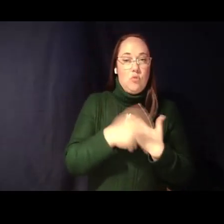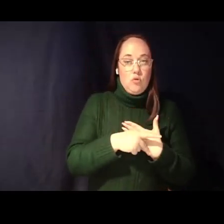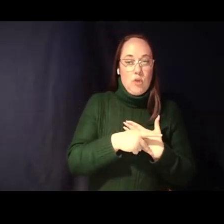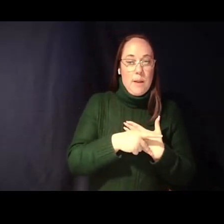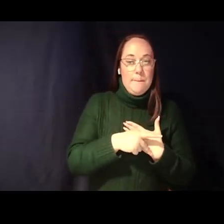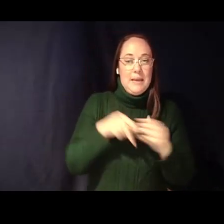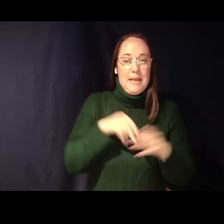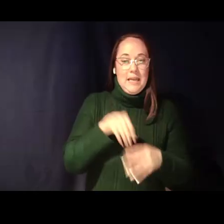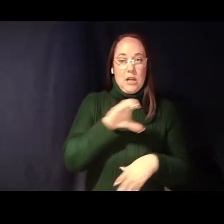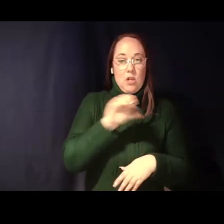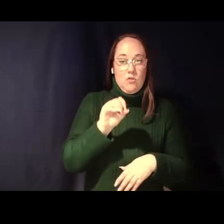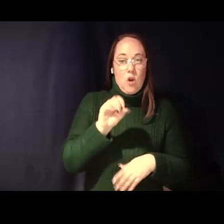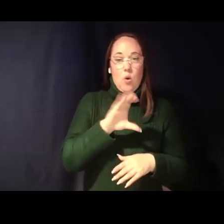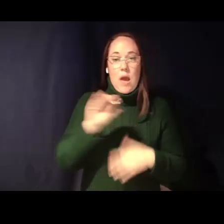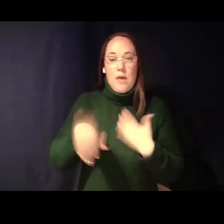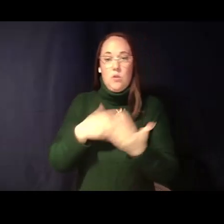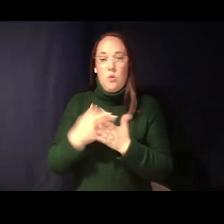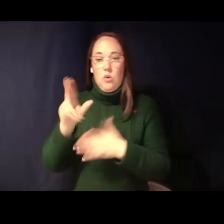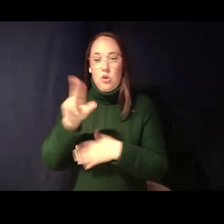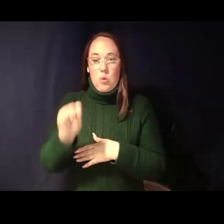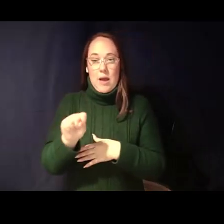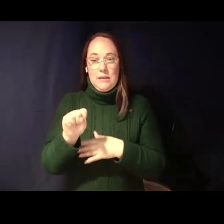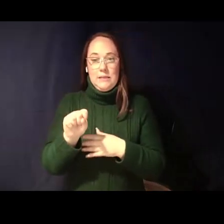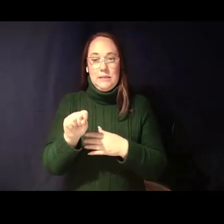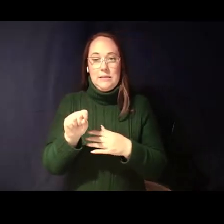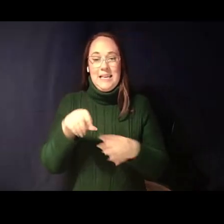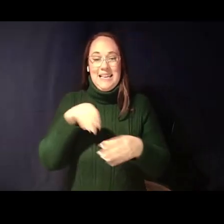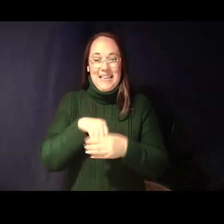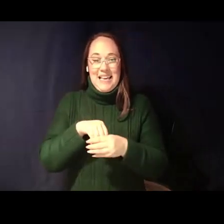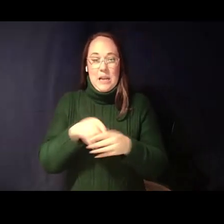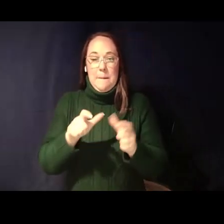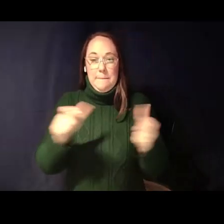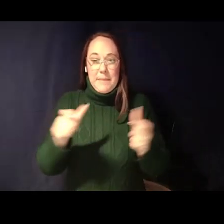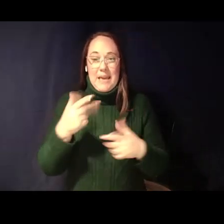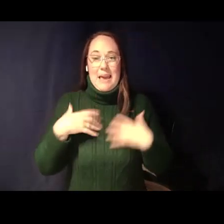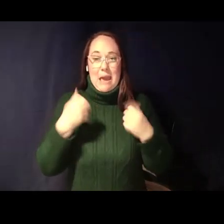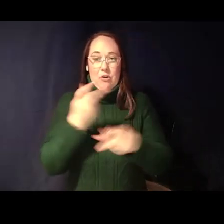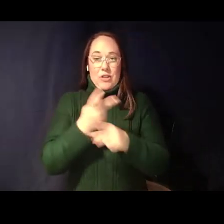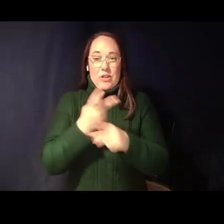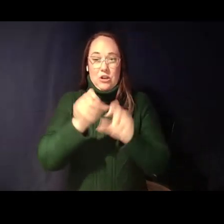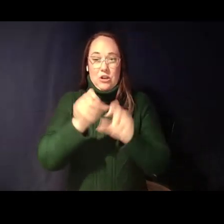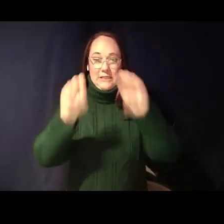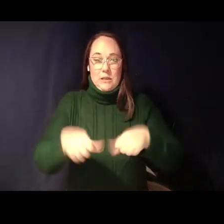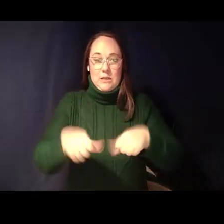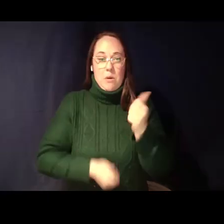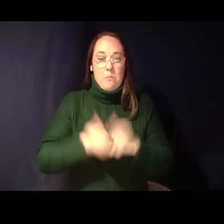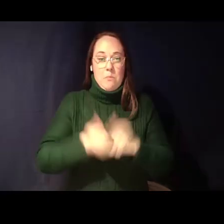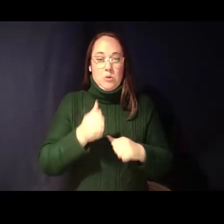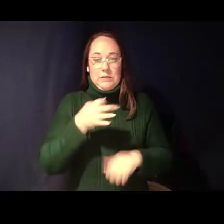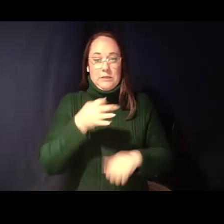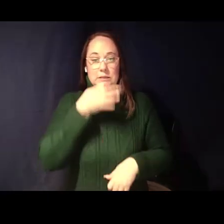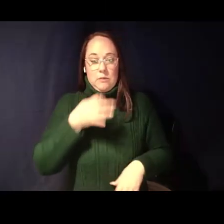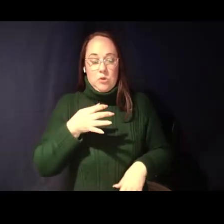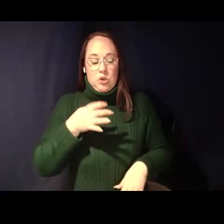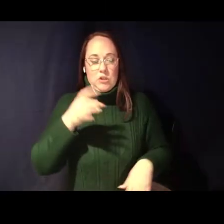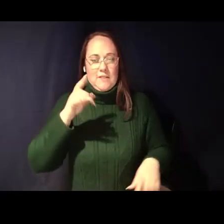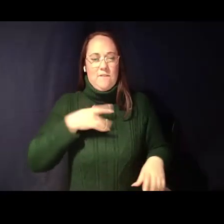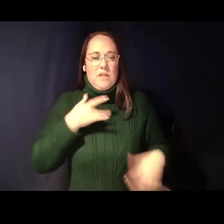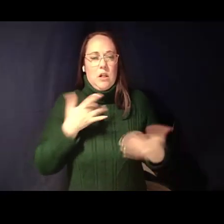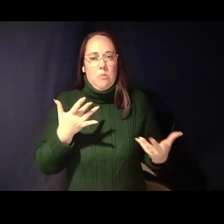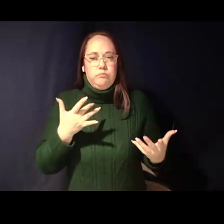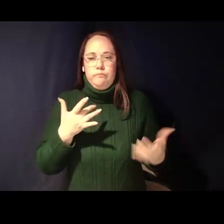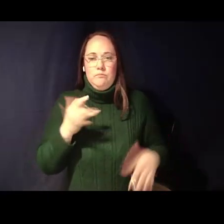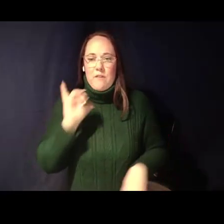program in Colorado and across the nation exists within a larger healthcare system that most experts believe is fairly